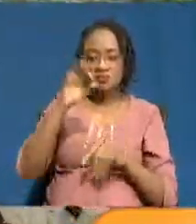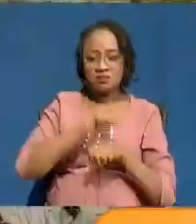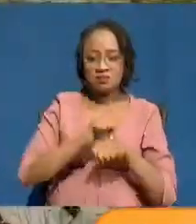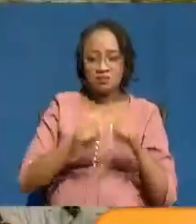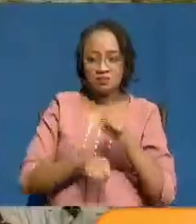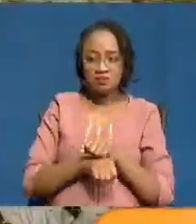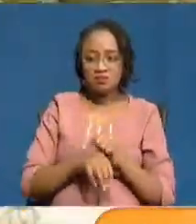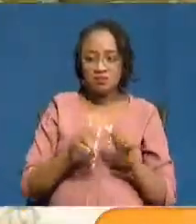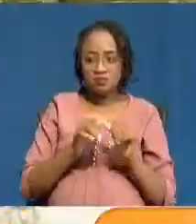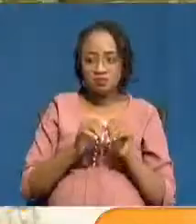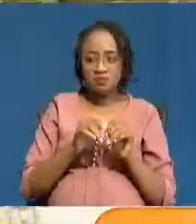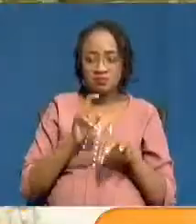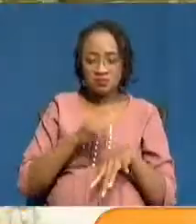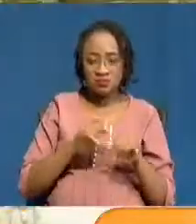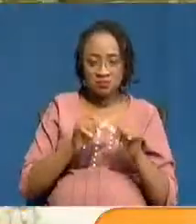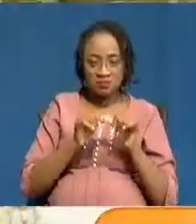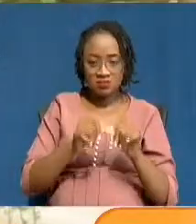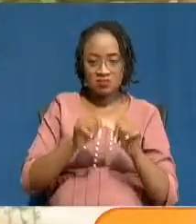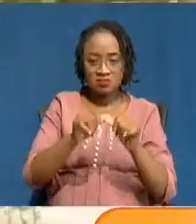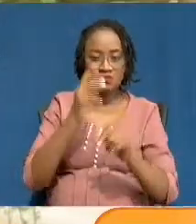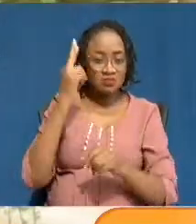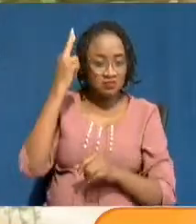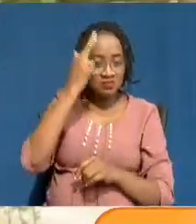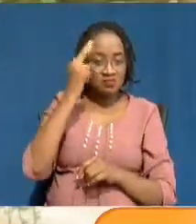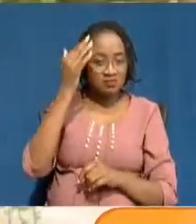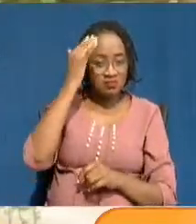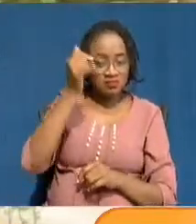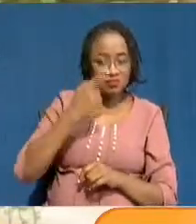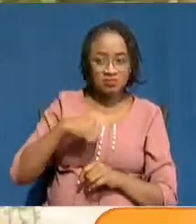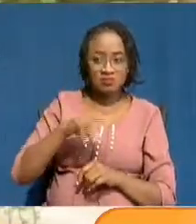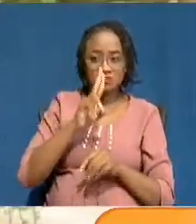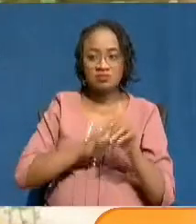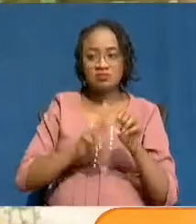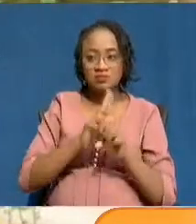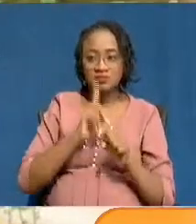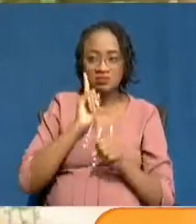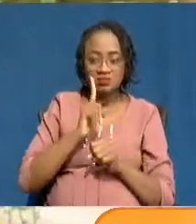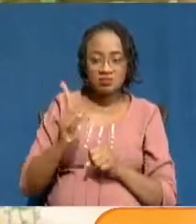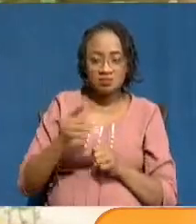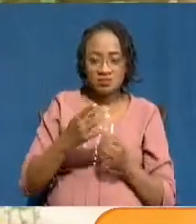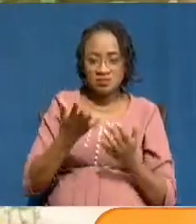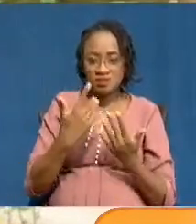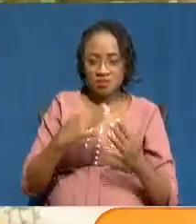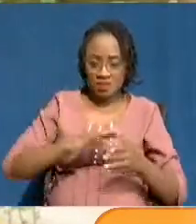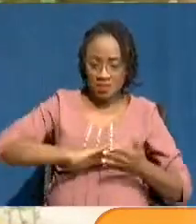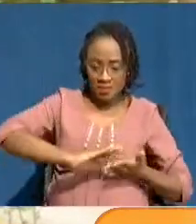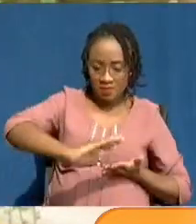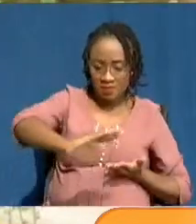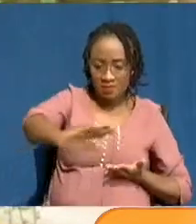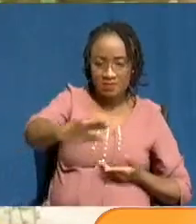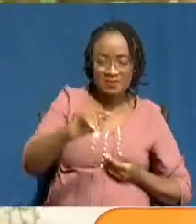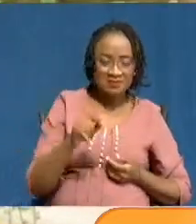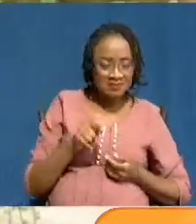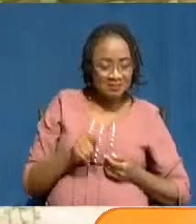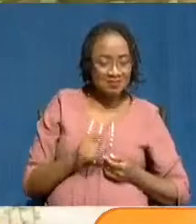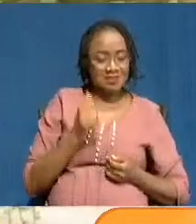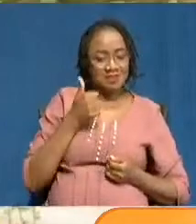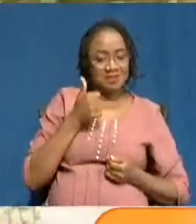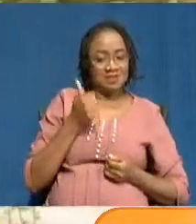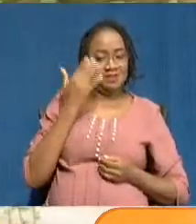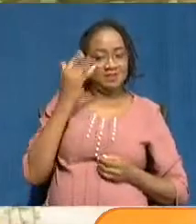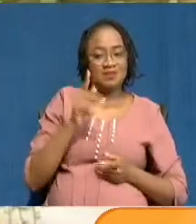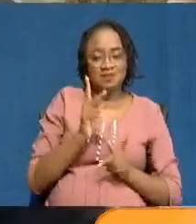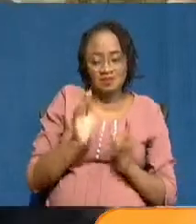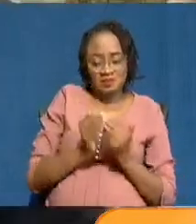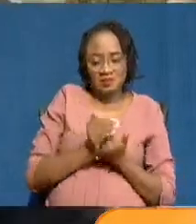structures. The reason as to why we are using this nylon mulching is because of it's very long lasting, and you see you are